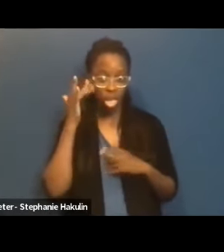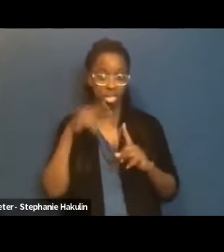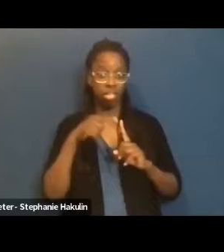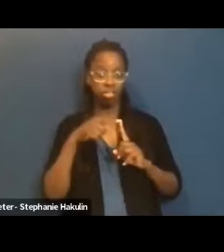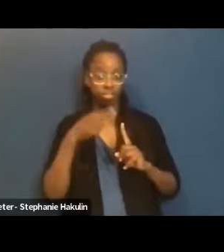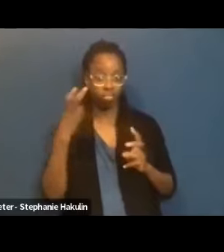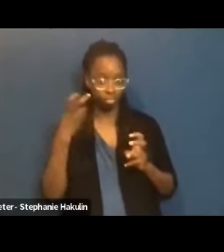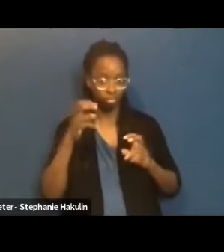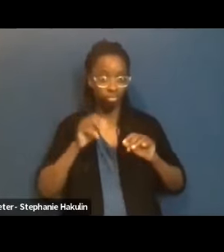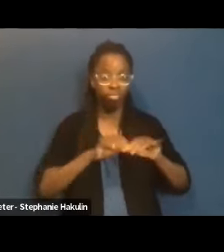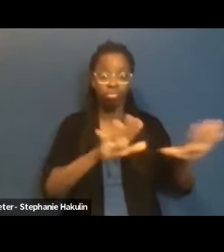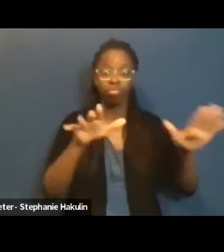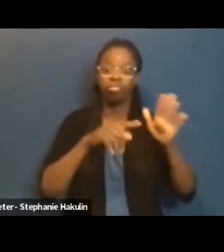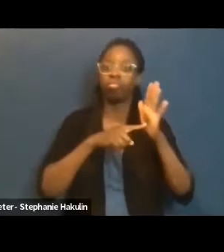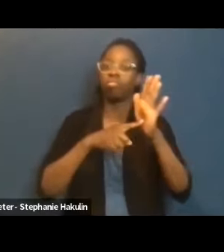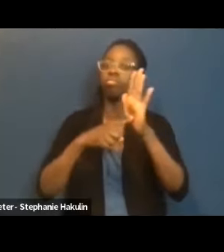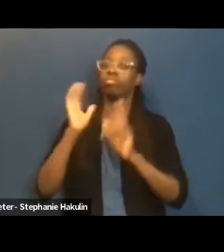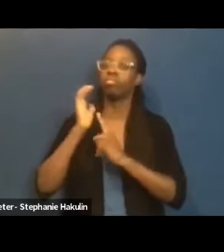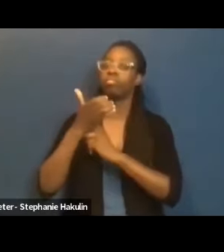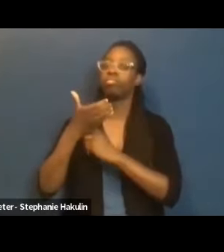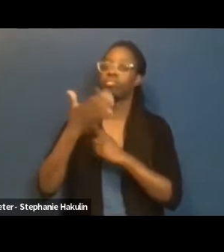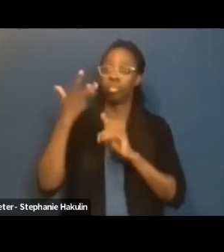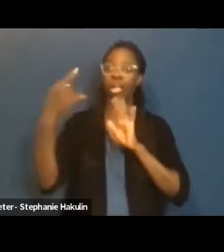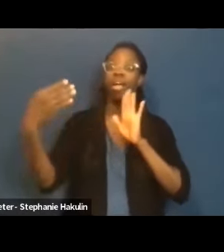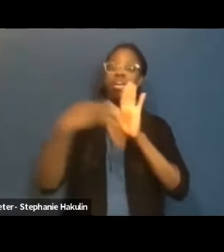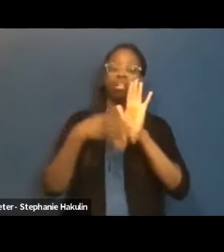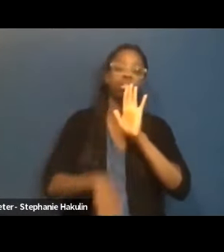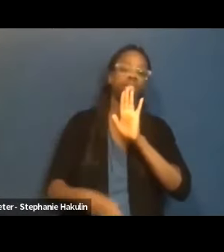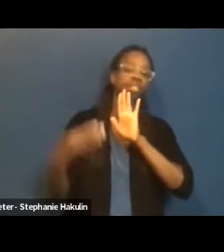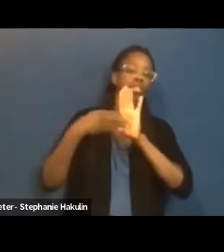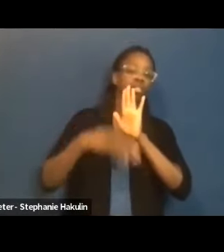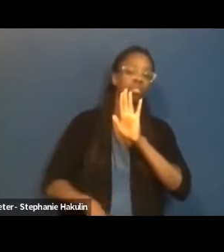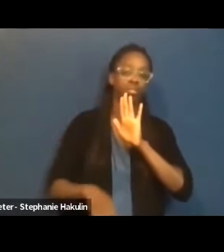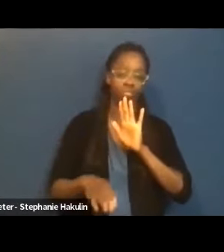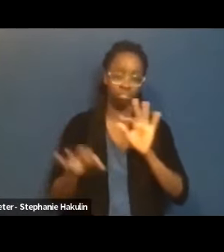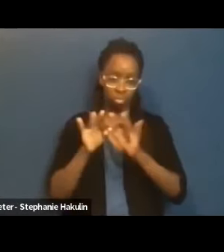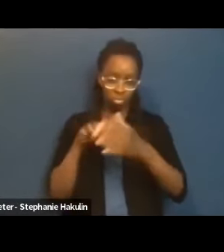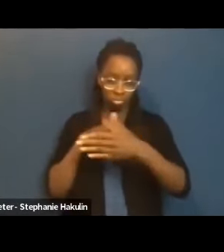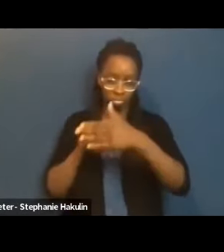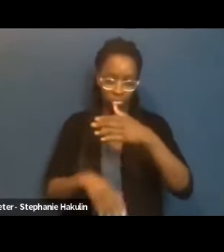we be immune to the one thing that we know better than ourselves?